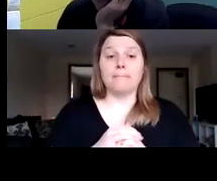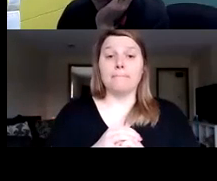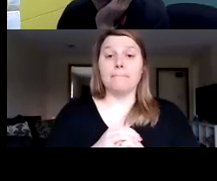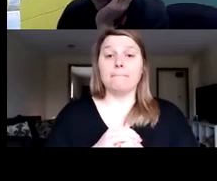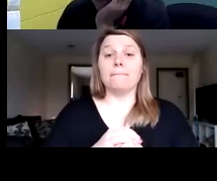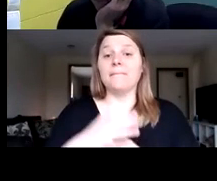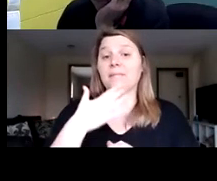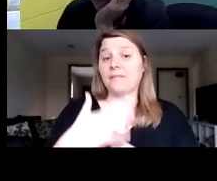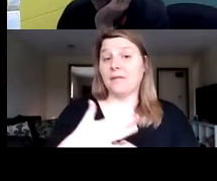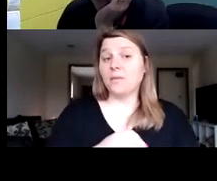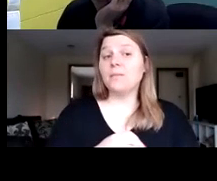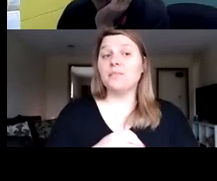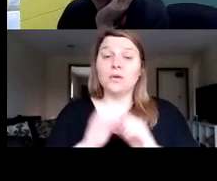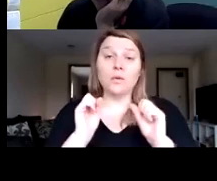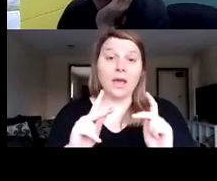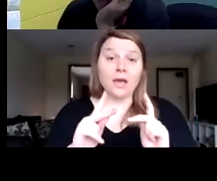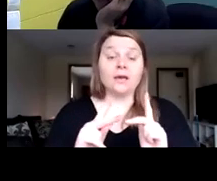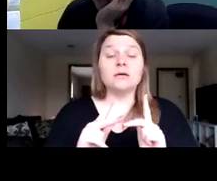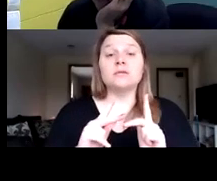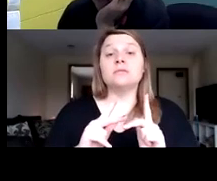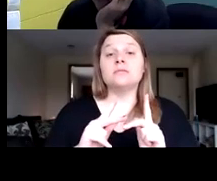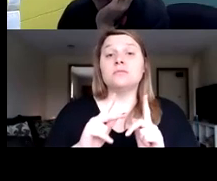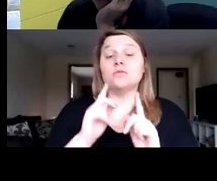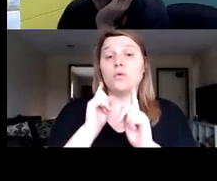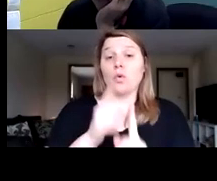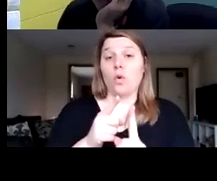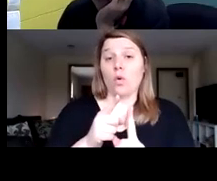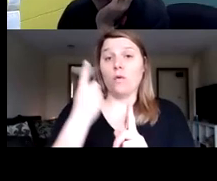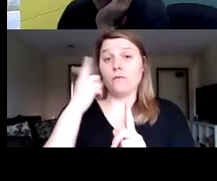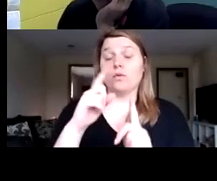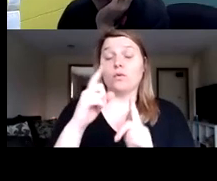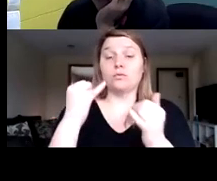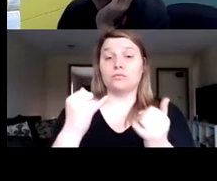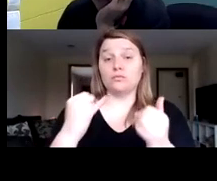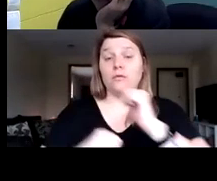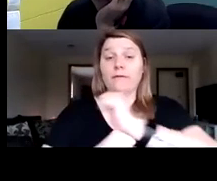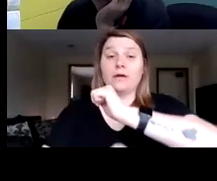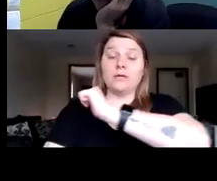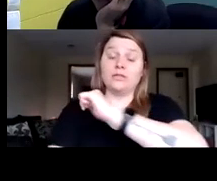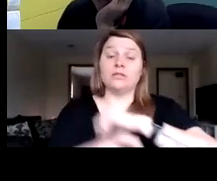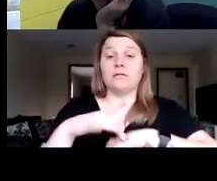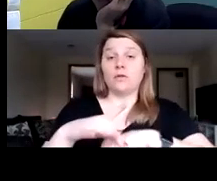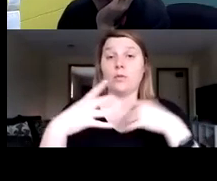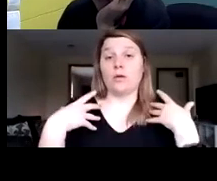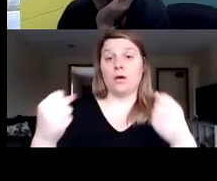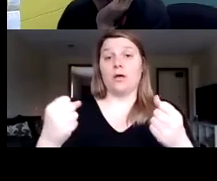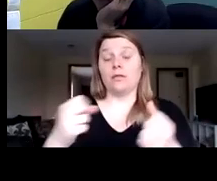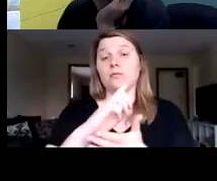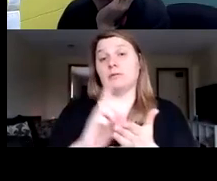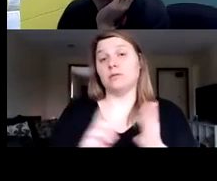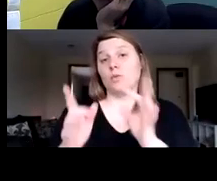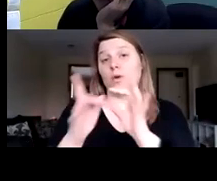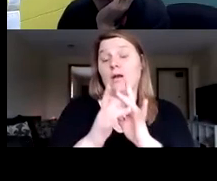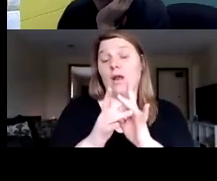Thank you. Okay, so the goal of our Foundations of Global Health, it is designed to connect